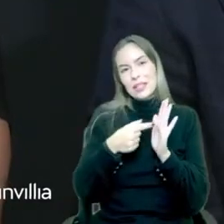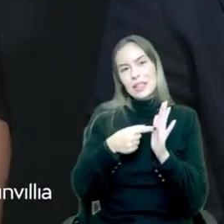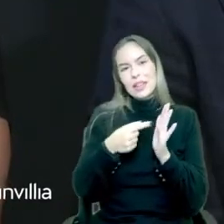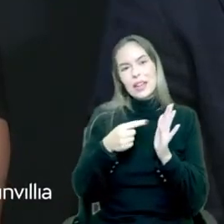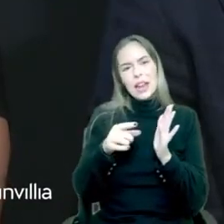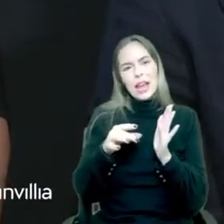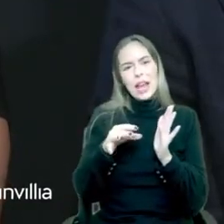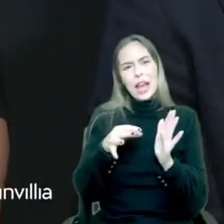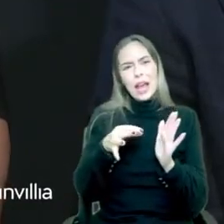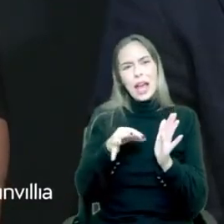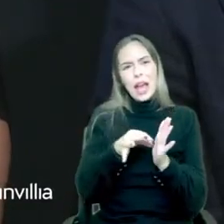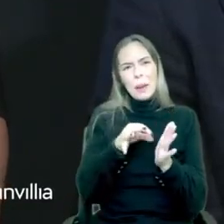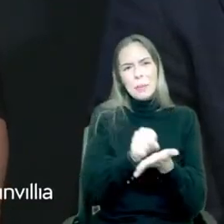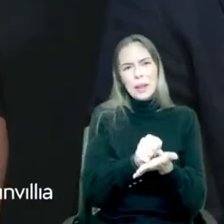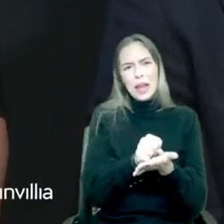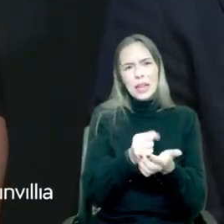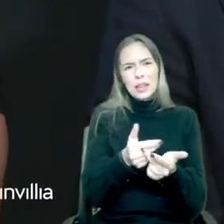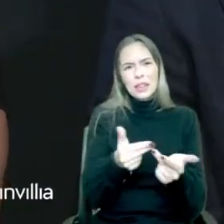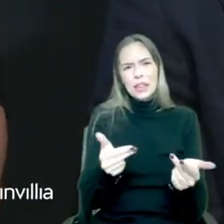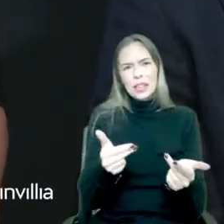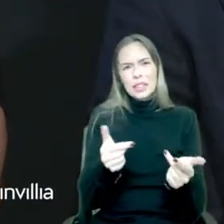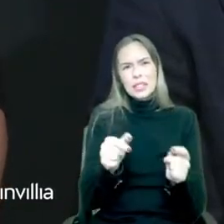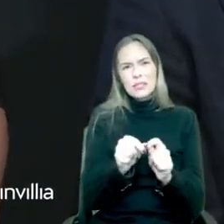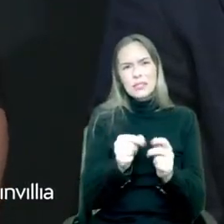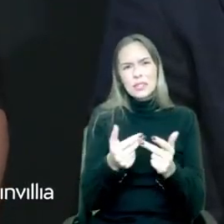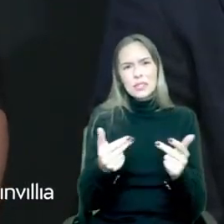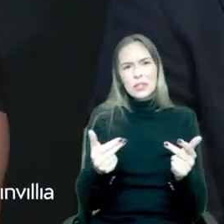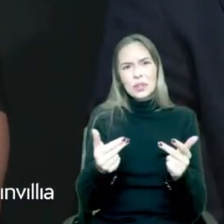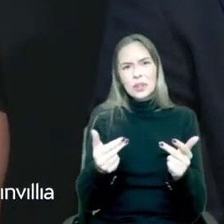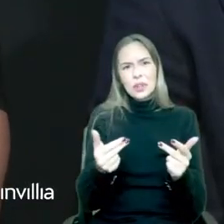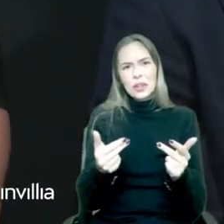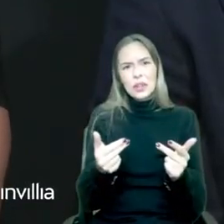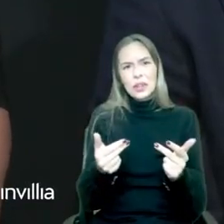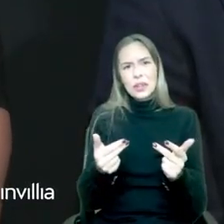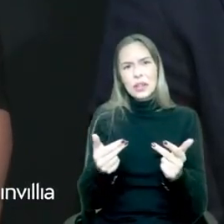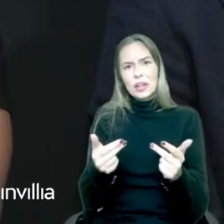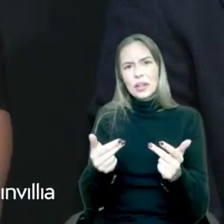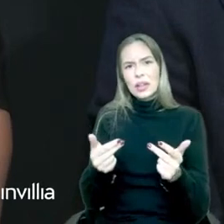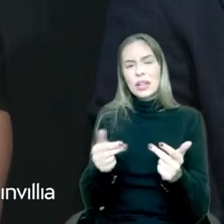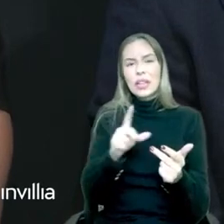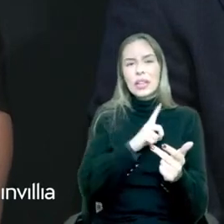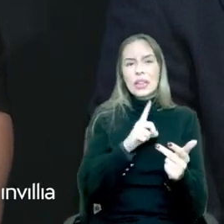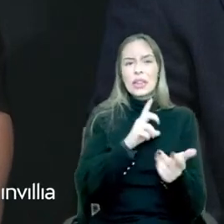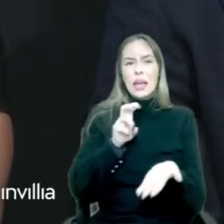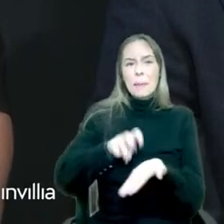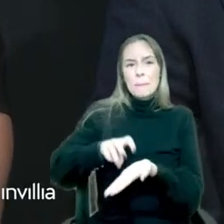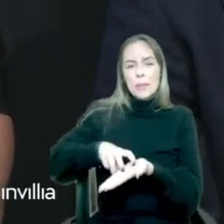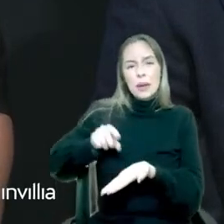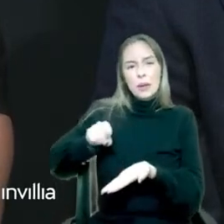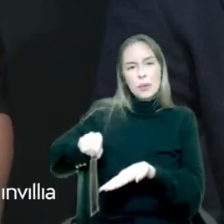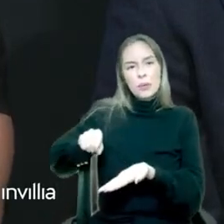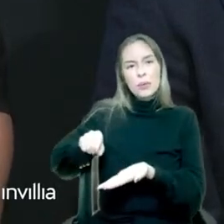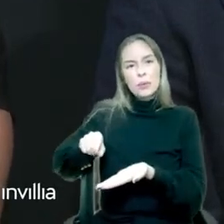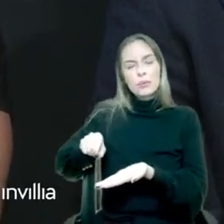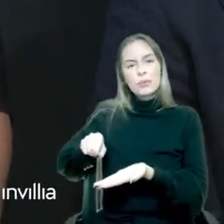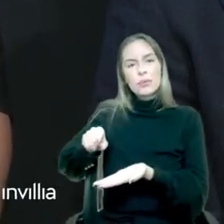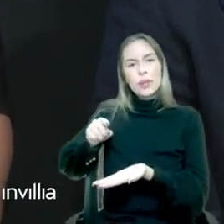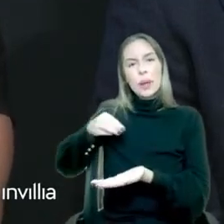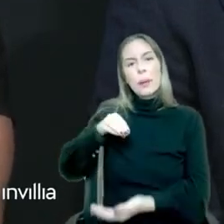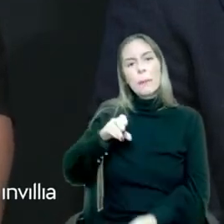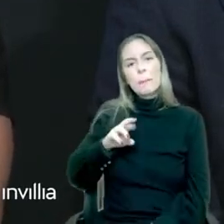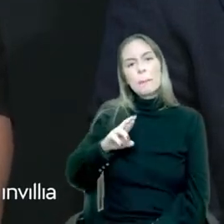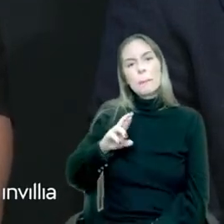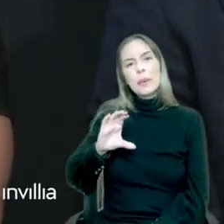shit done, it's important. It's the way we do in the bank. Mercantil is a